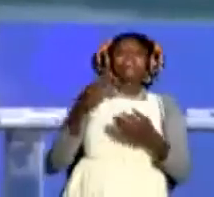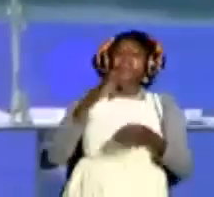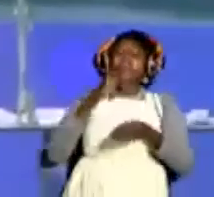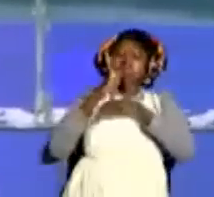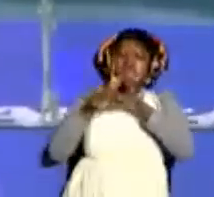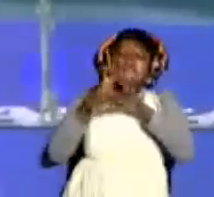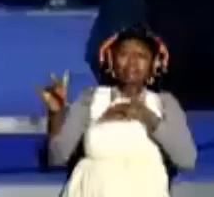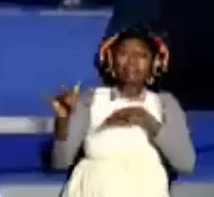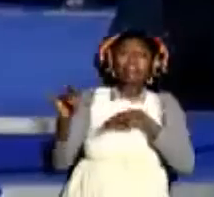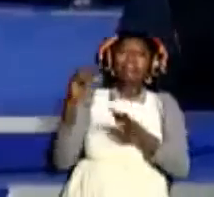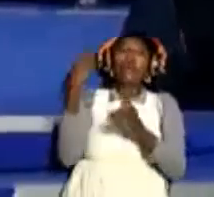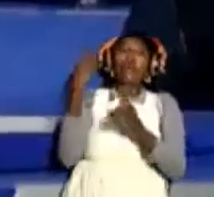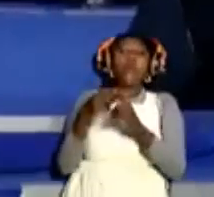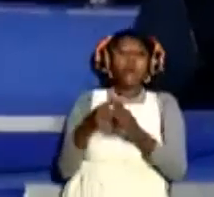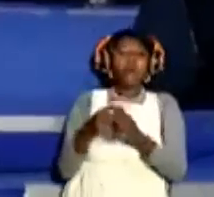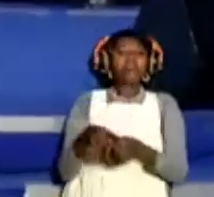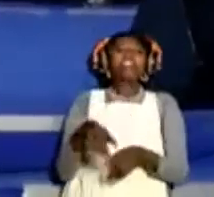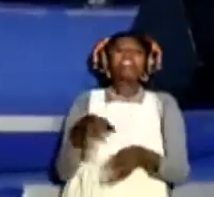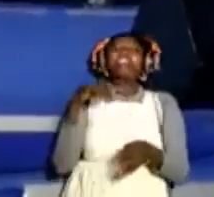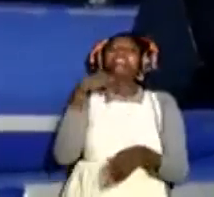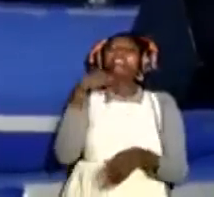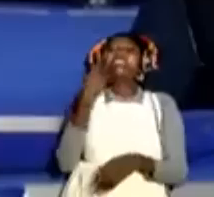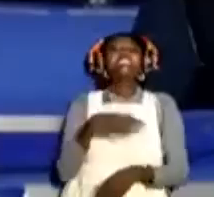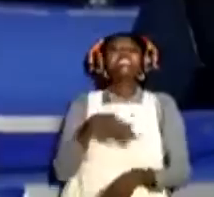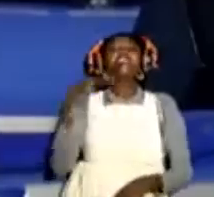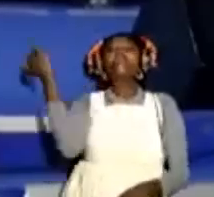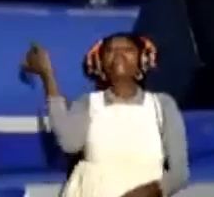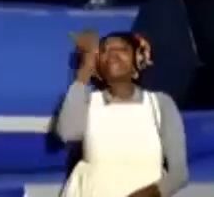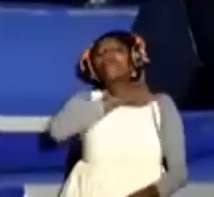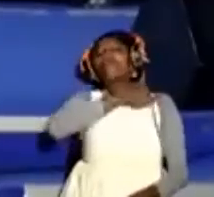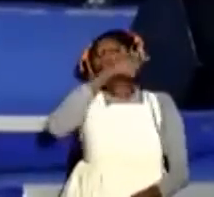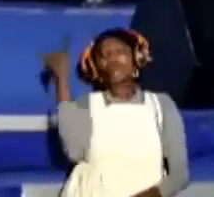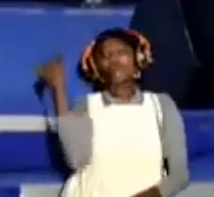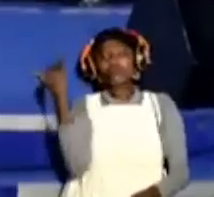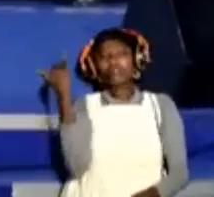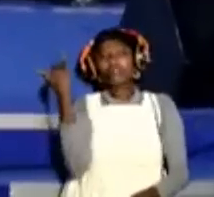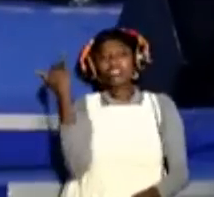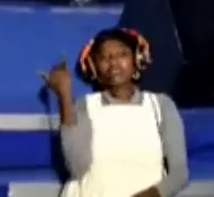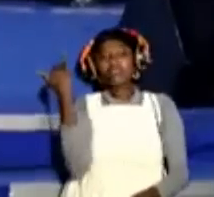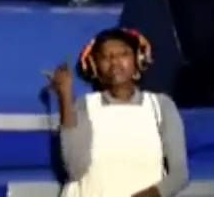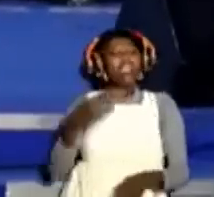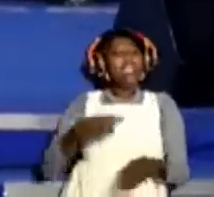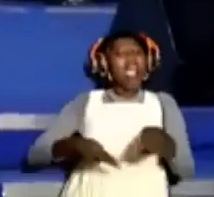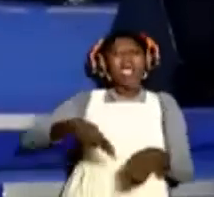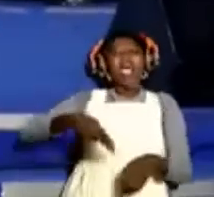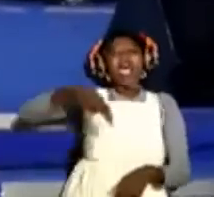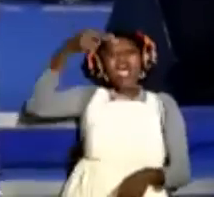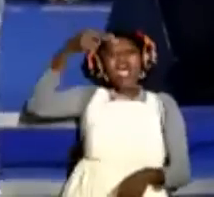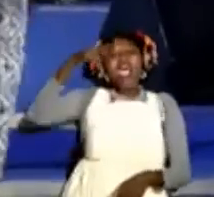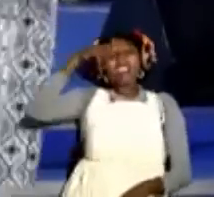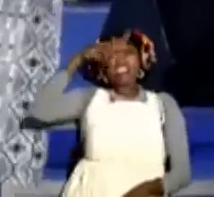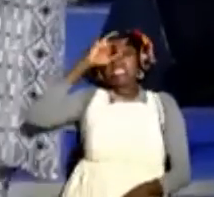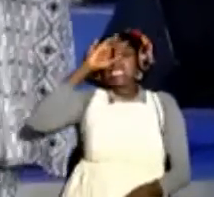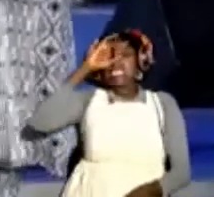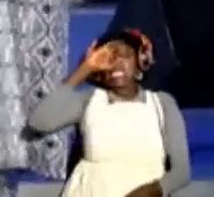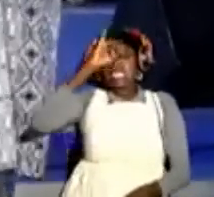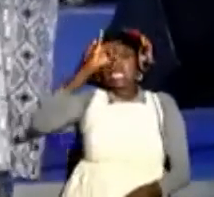eye-sanding nonsense, but high-sanding, high